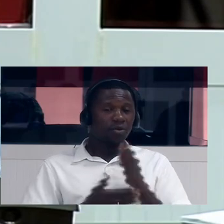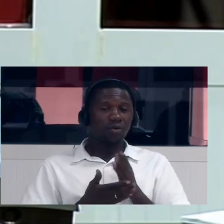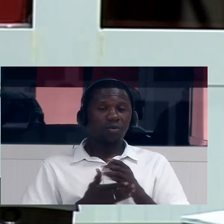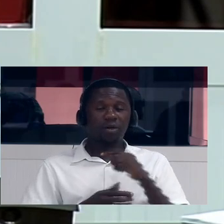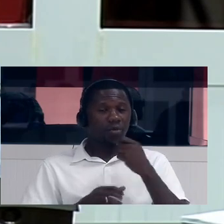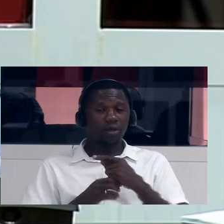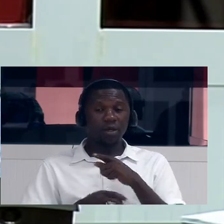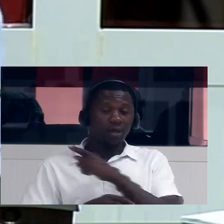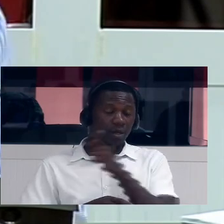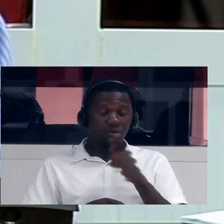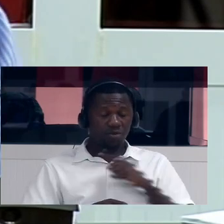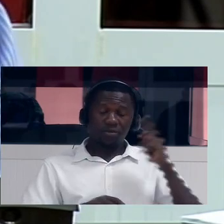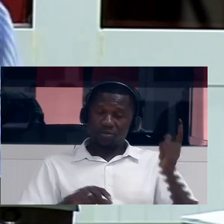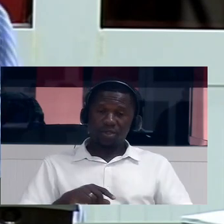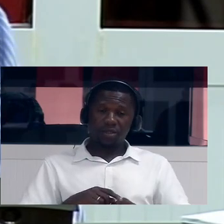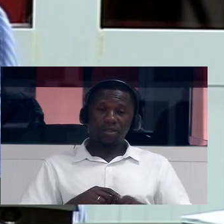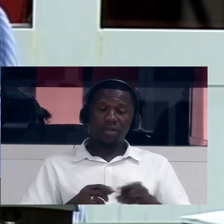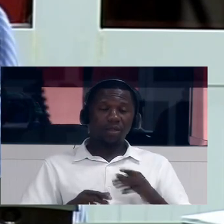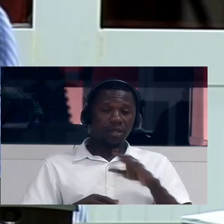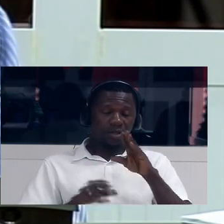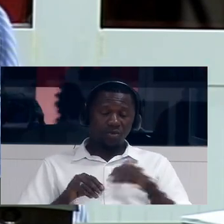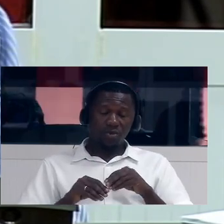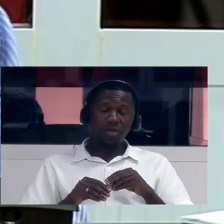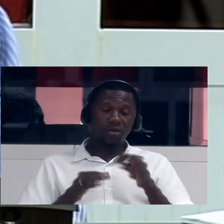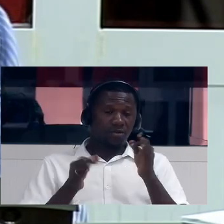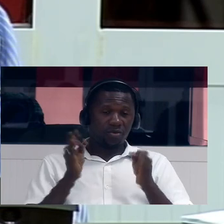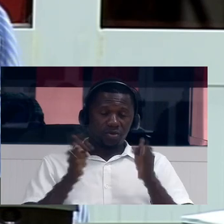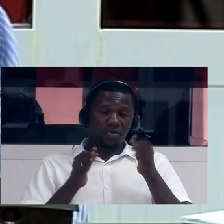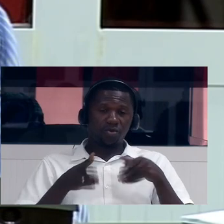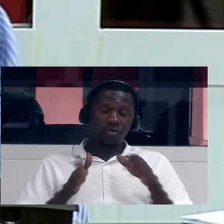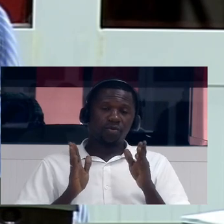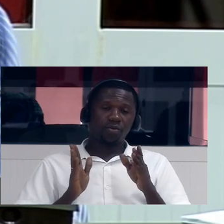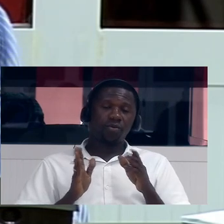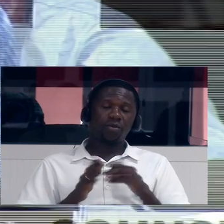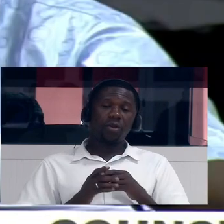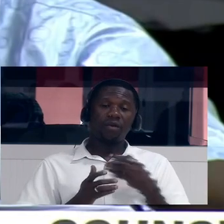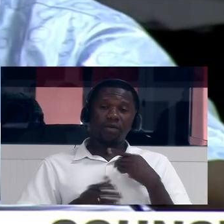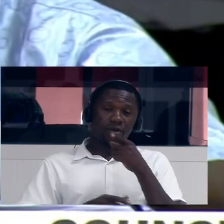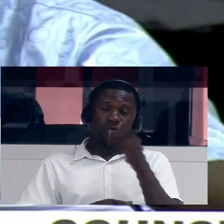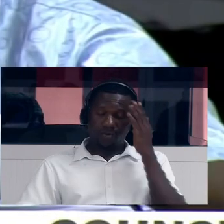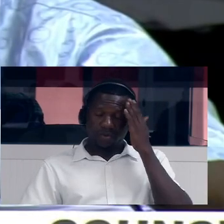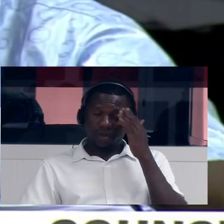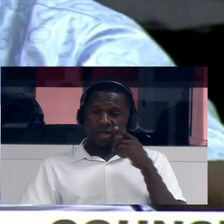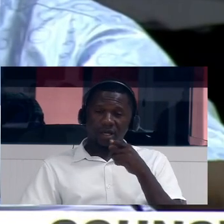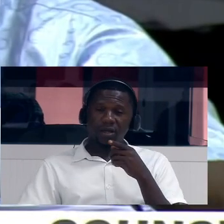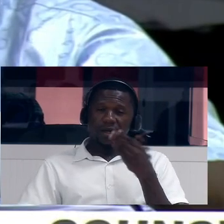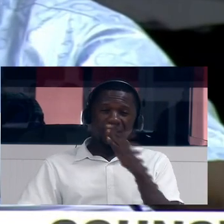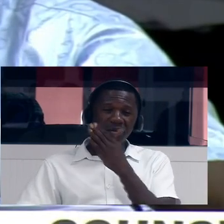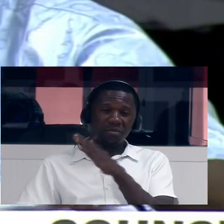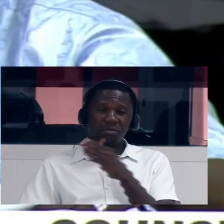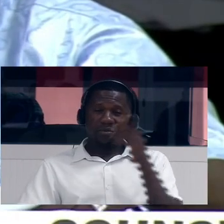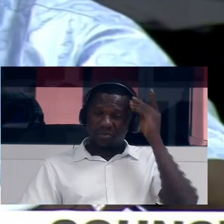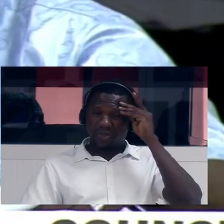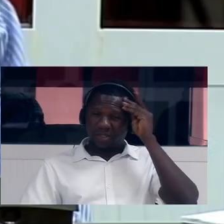they must be prosecuted. I said, let us do it judiciously. As far as you know, was there any political interference with regards to that case?